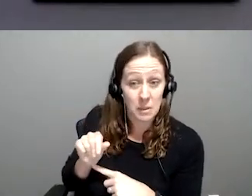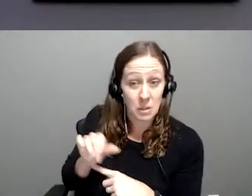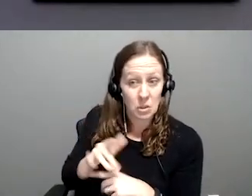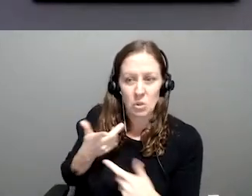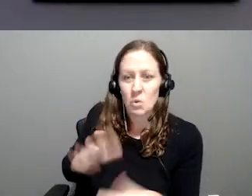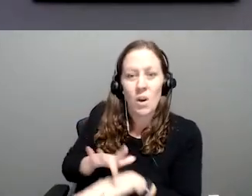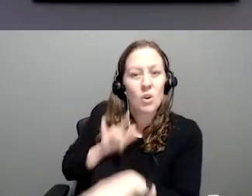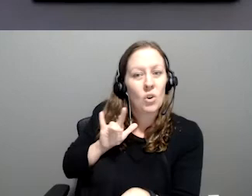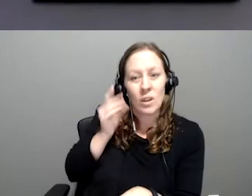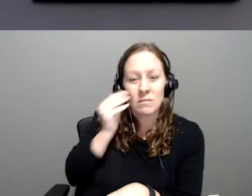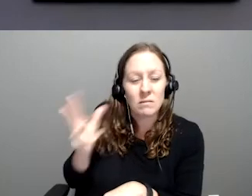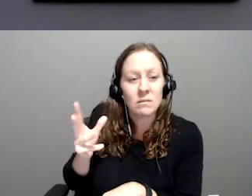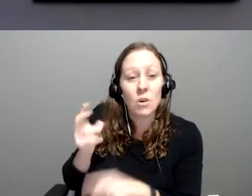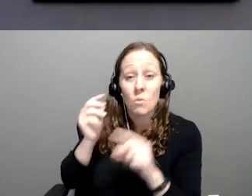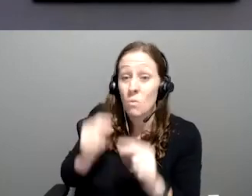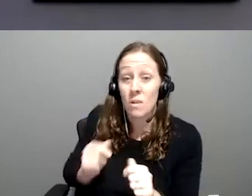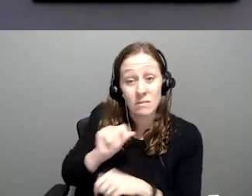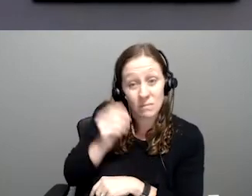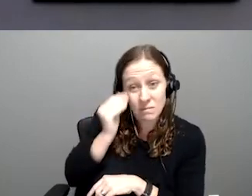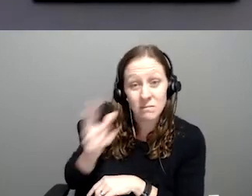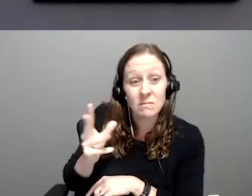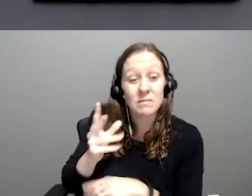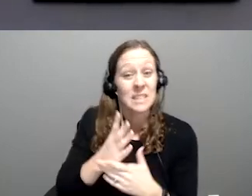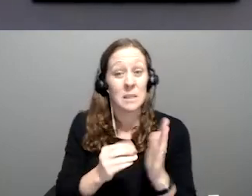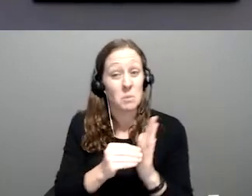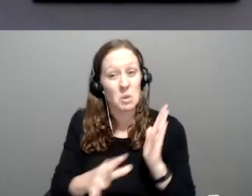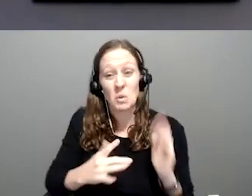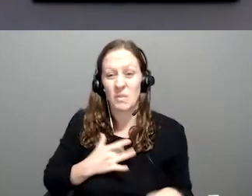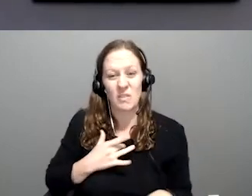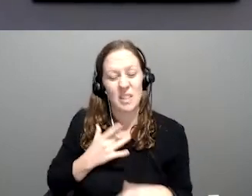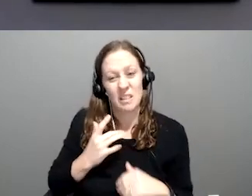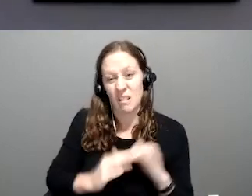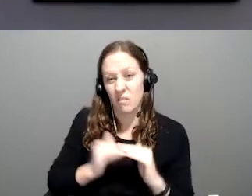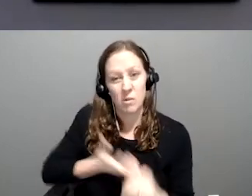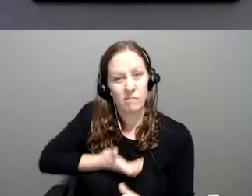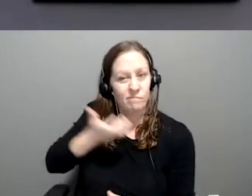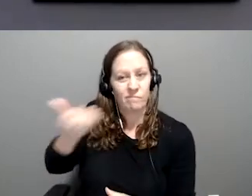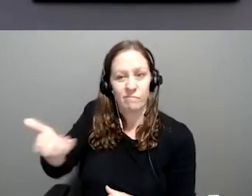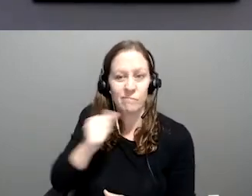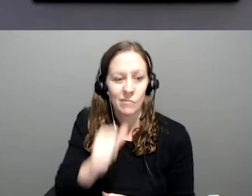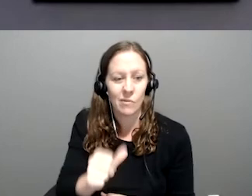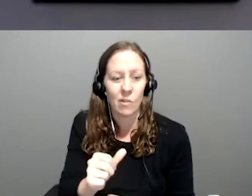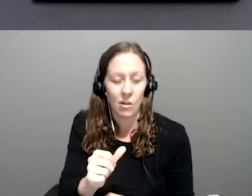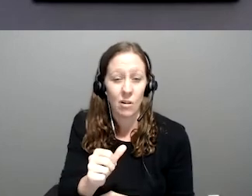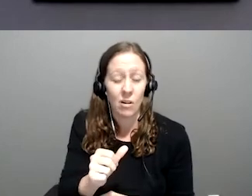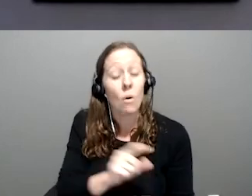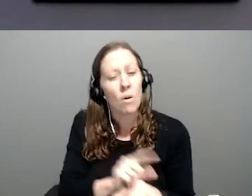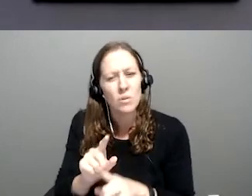right off the bat, because some students, in all honesty, don't feel comfortable doing that. as disability is a very personal